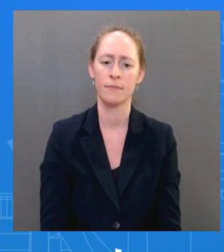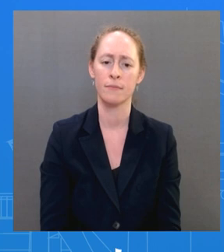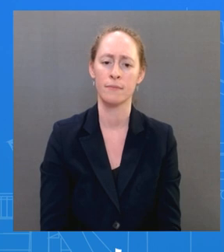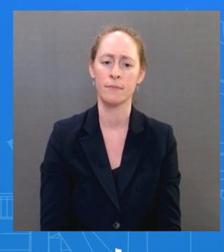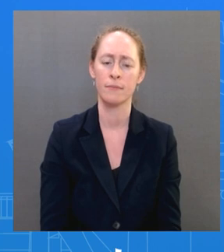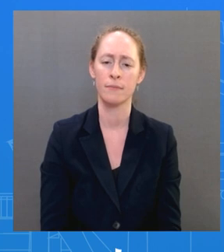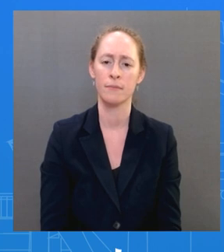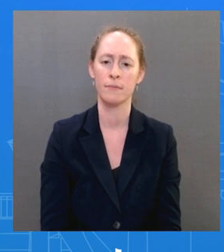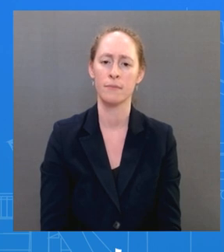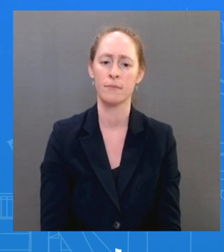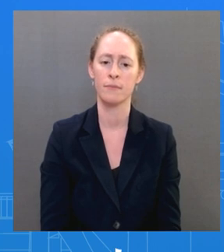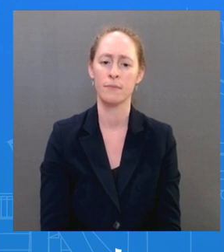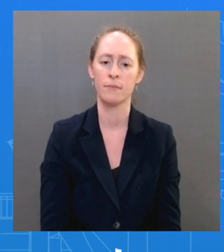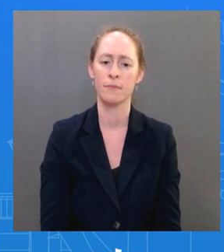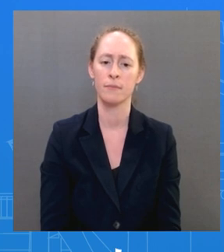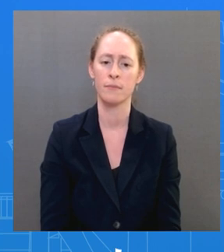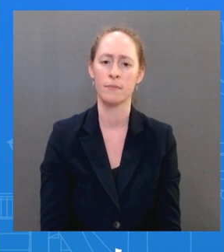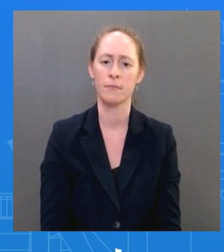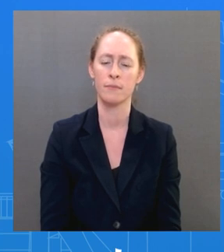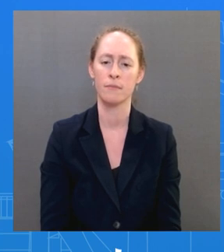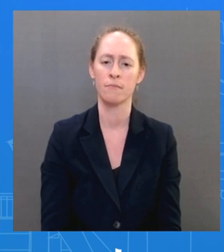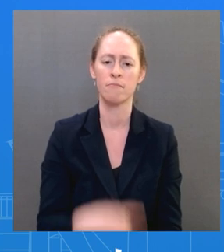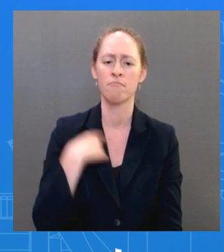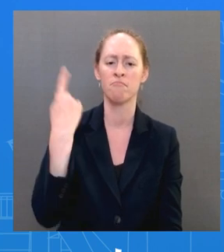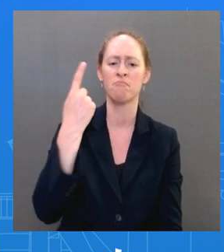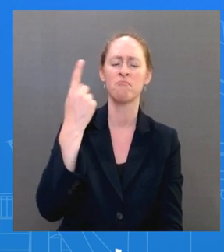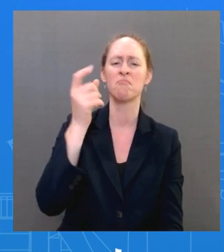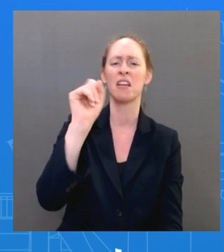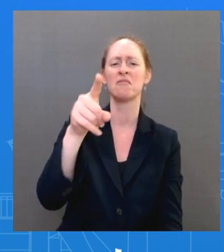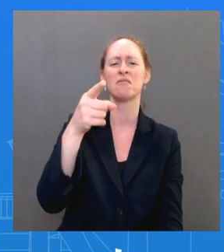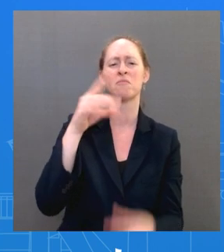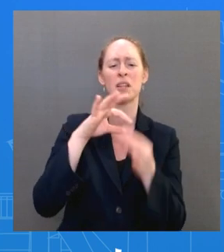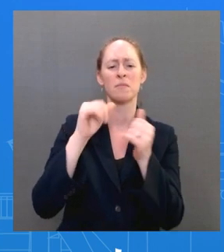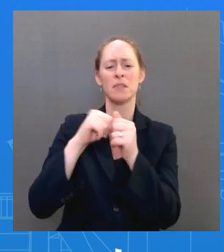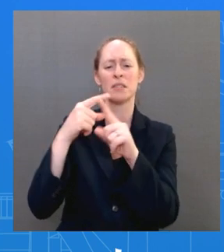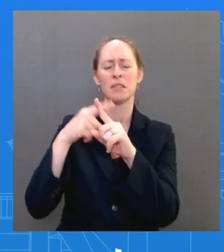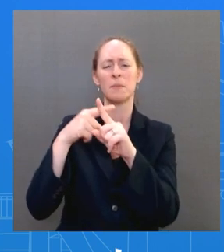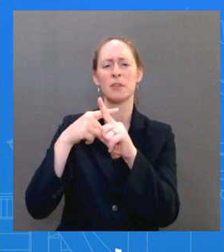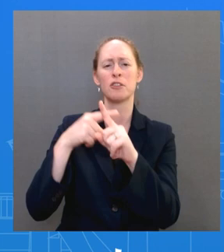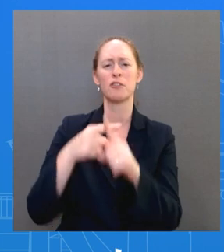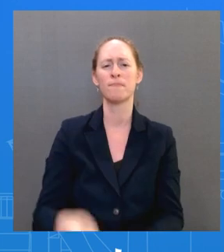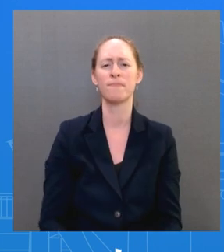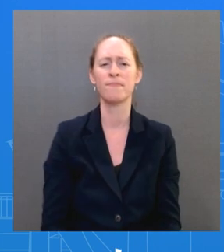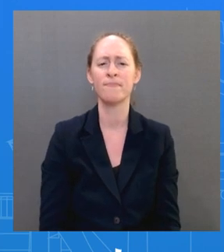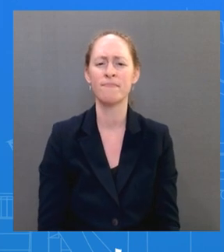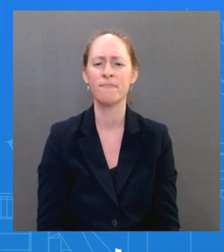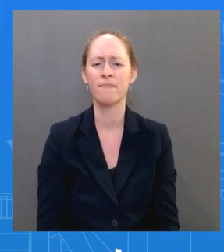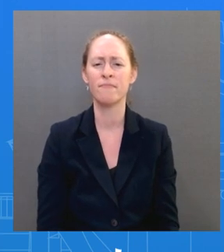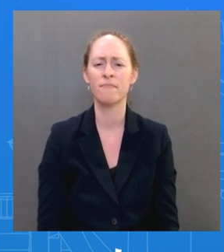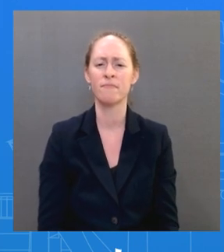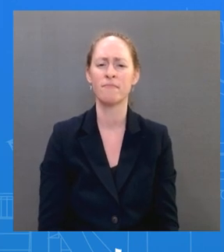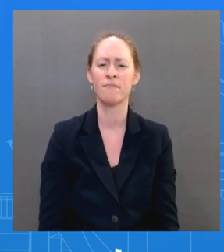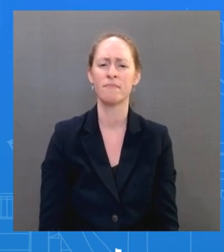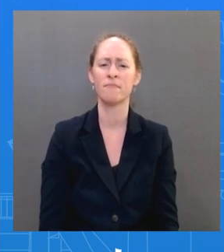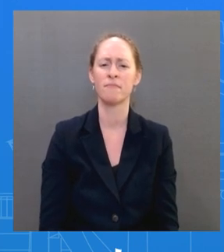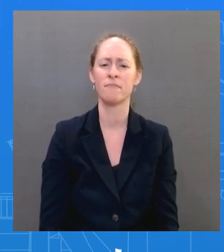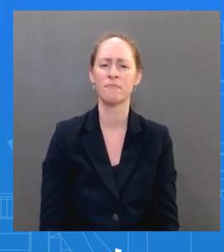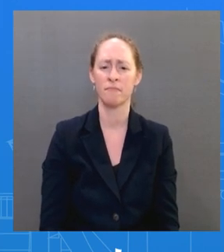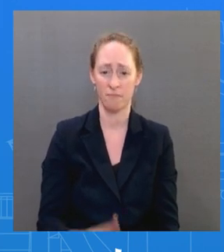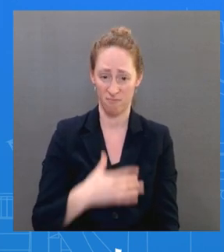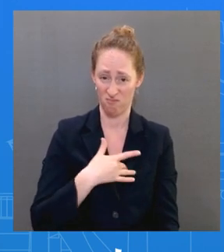taken as part of routine, or was it taken because of some discomfort, as you had mentioned earlier? No, it was just taken part of his routine vitals.